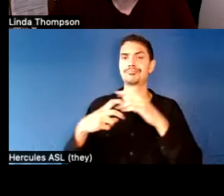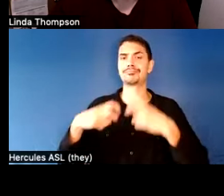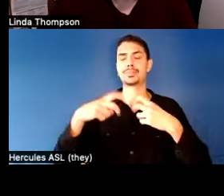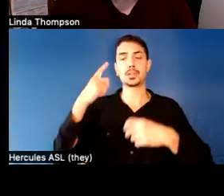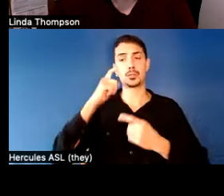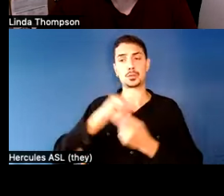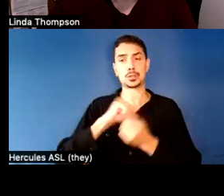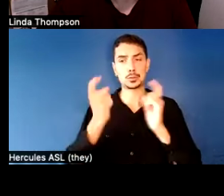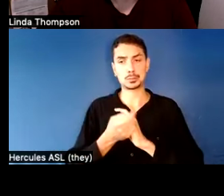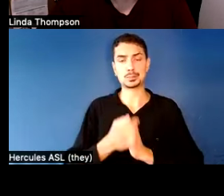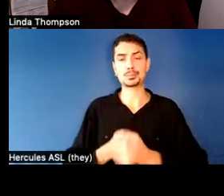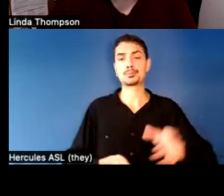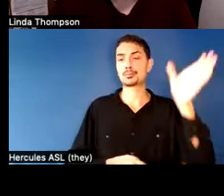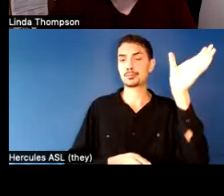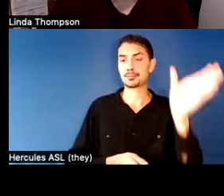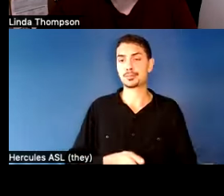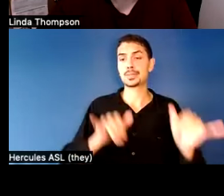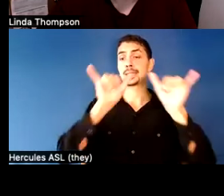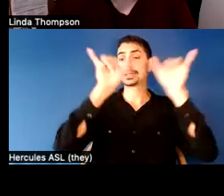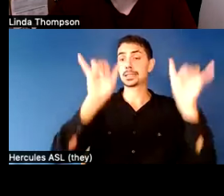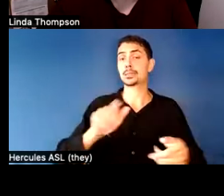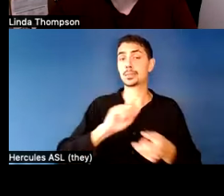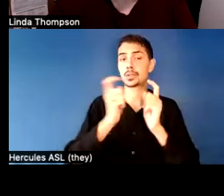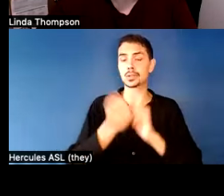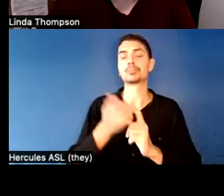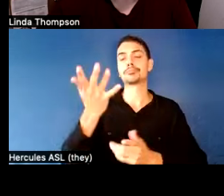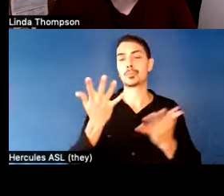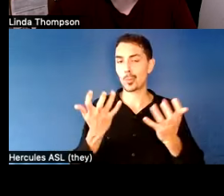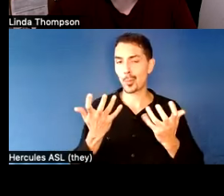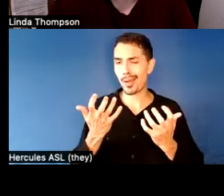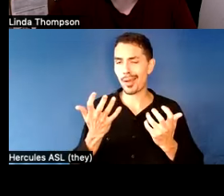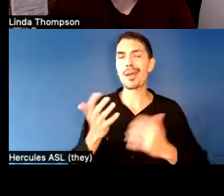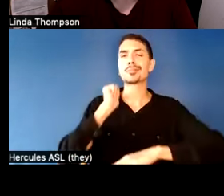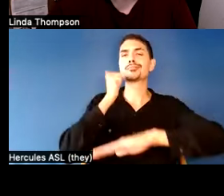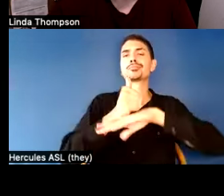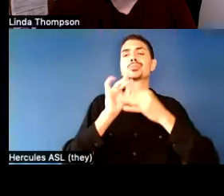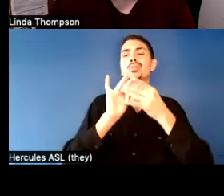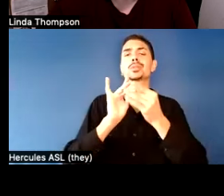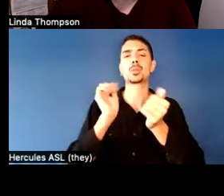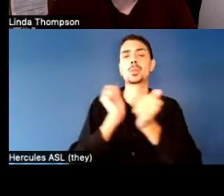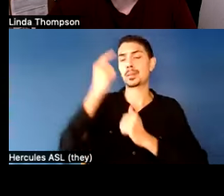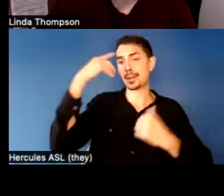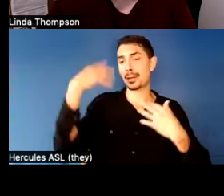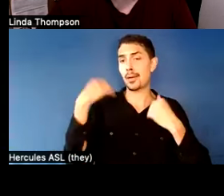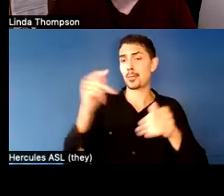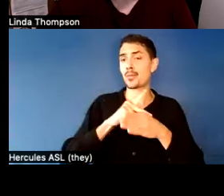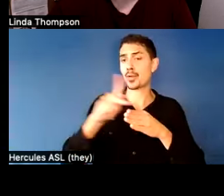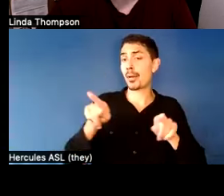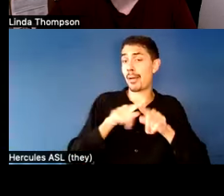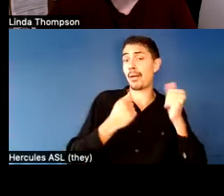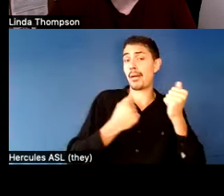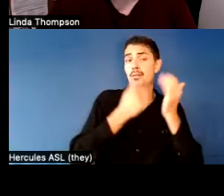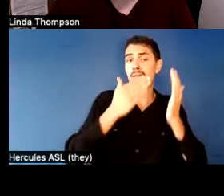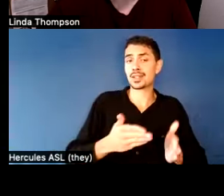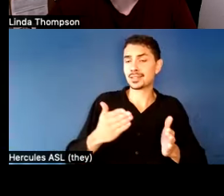In the system change, we want to build relationships with mental health professionals because it's going to increase the